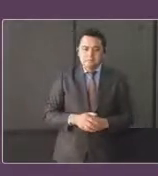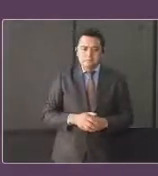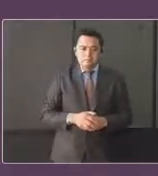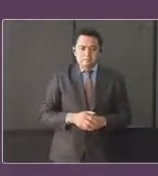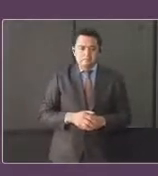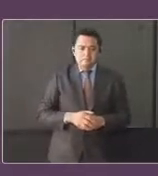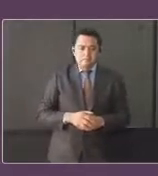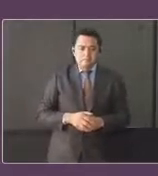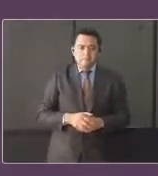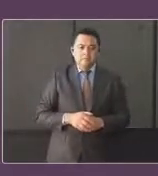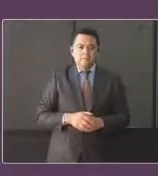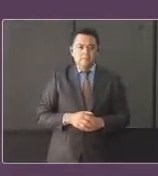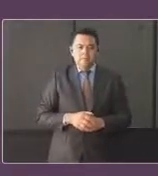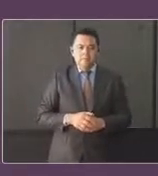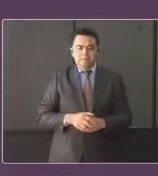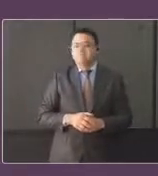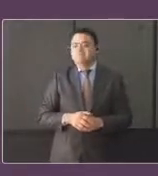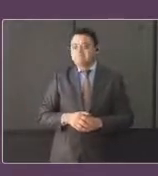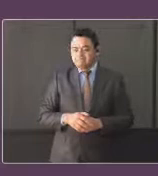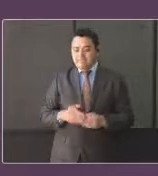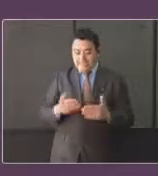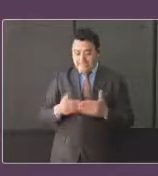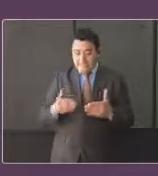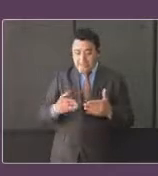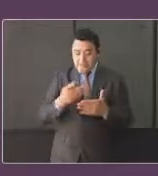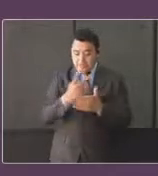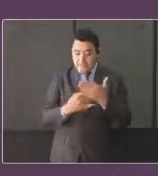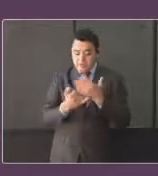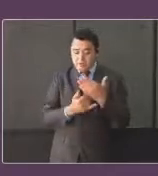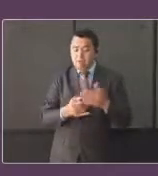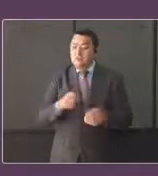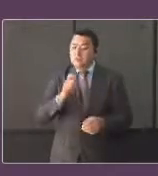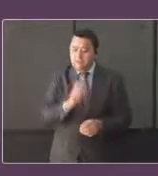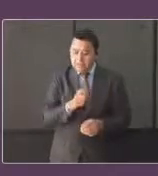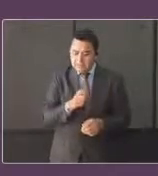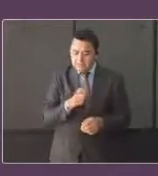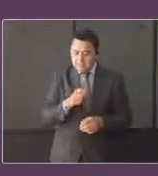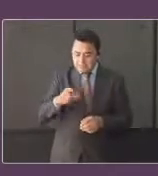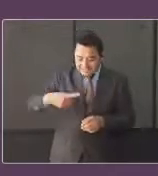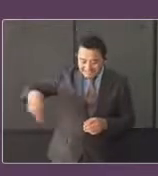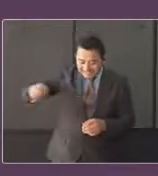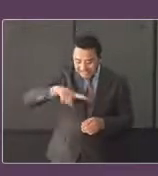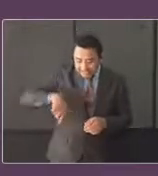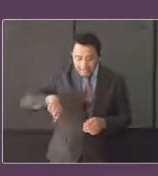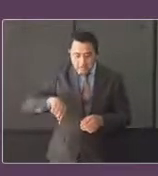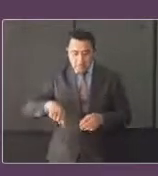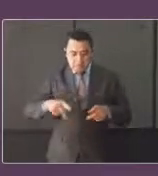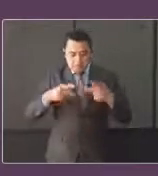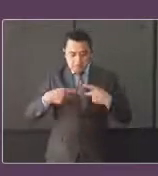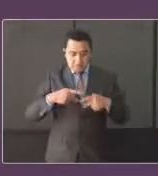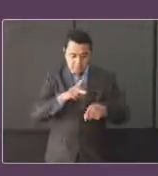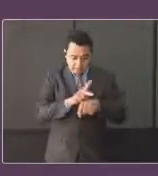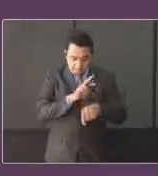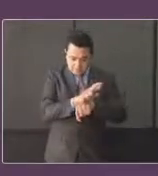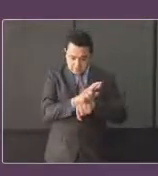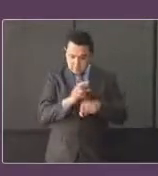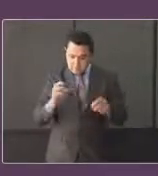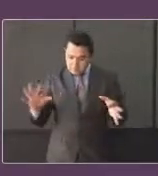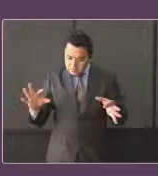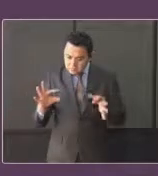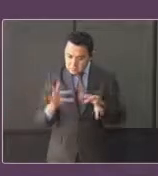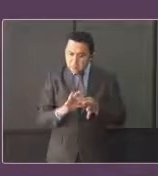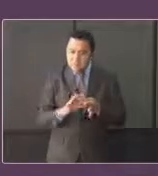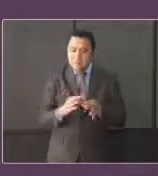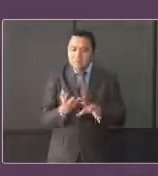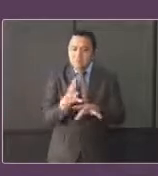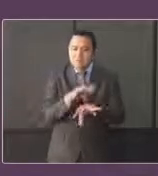conceptualization of migrants, not as such, but rather as neighbors. And this is a